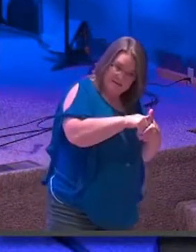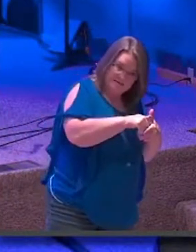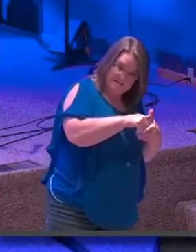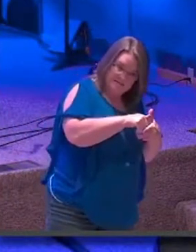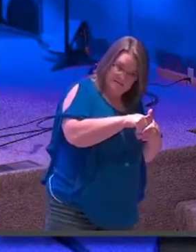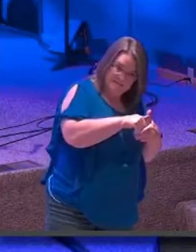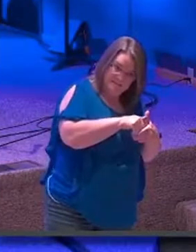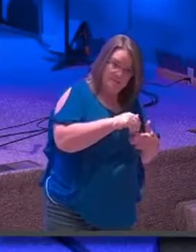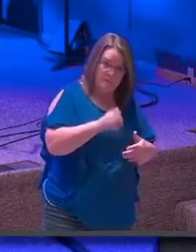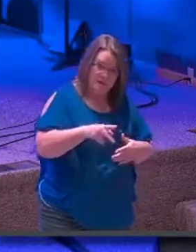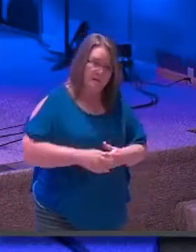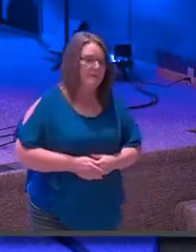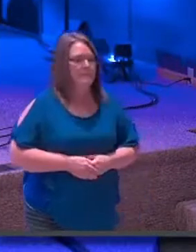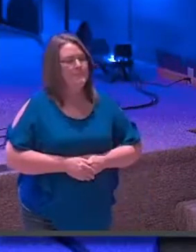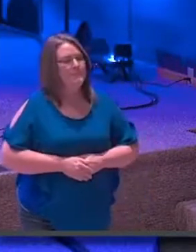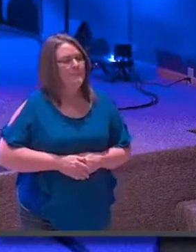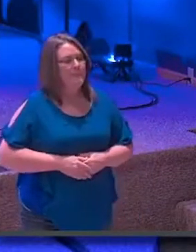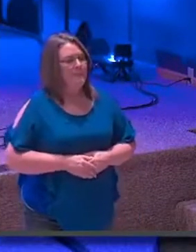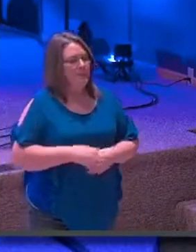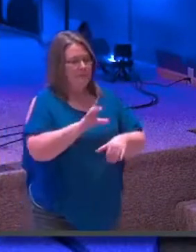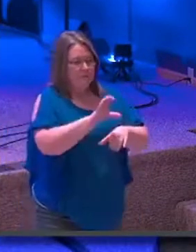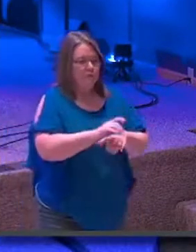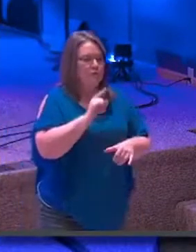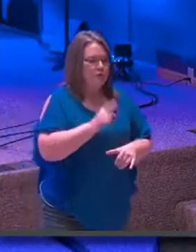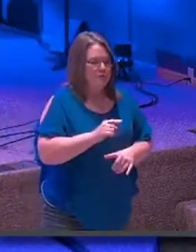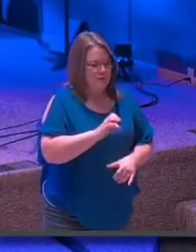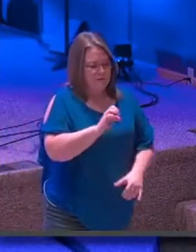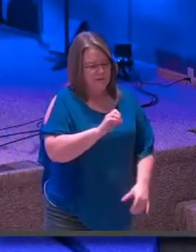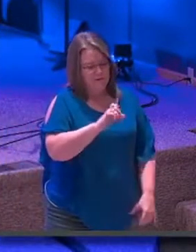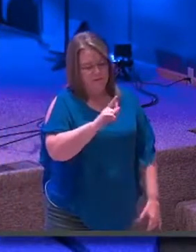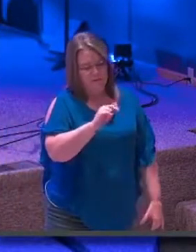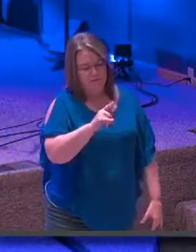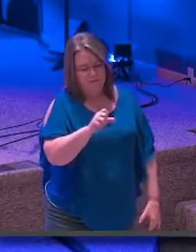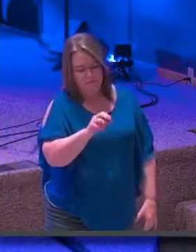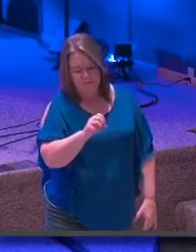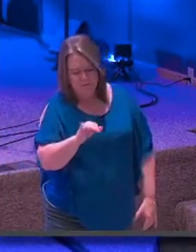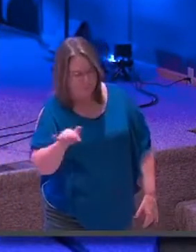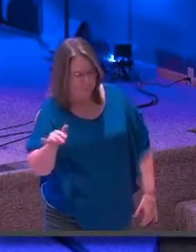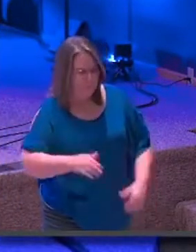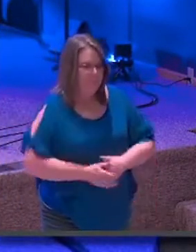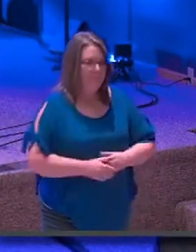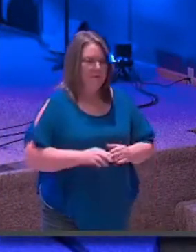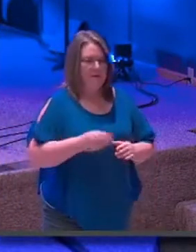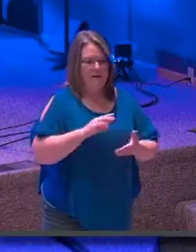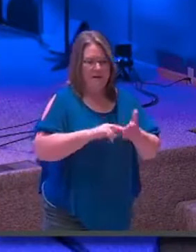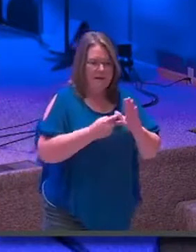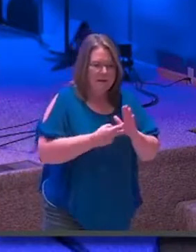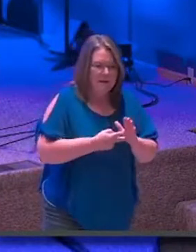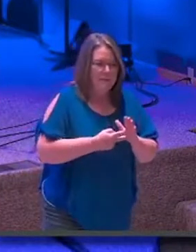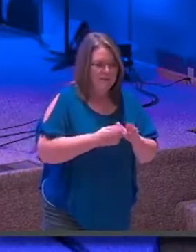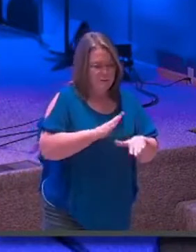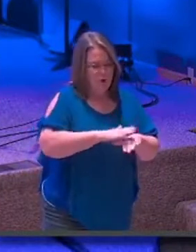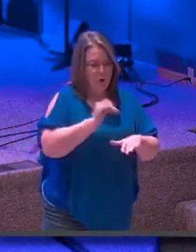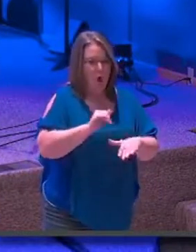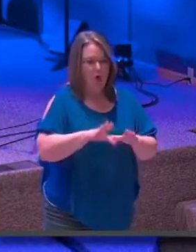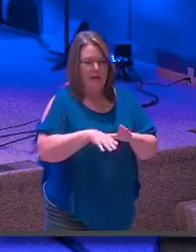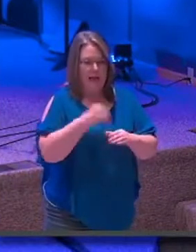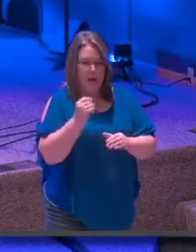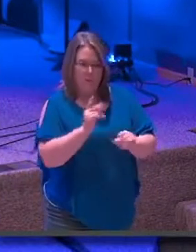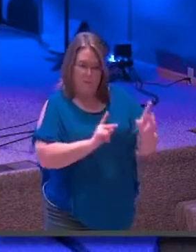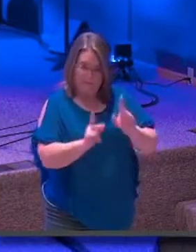Okay? Biblically, the church is ecclesia, and it's called, it literally means the called out ones. And